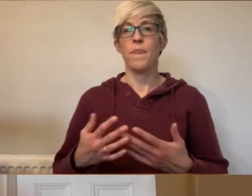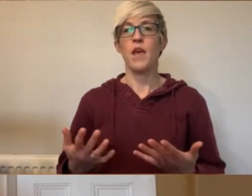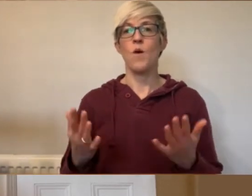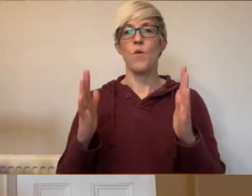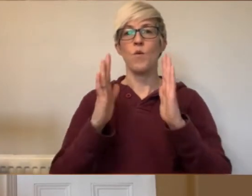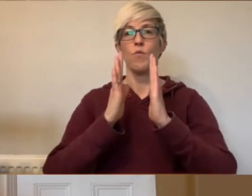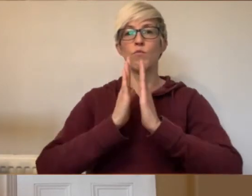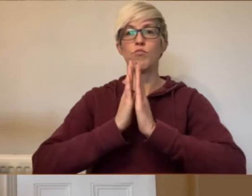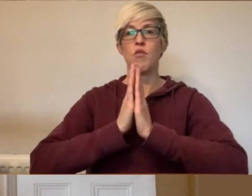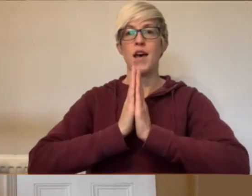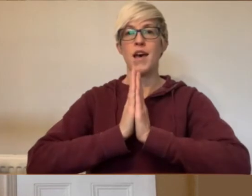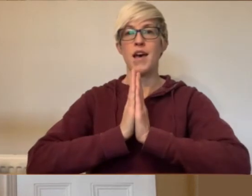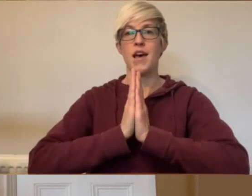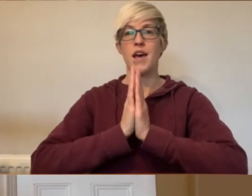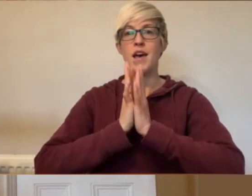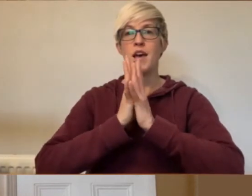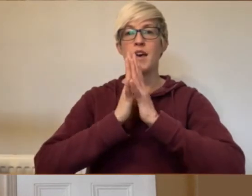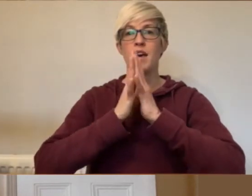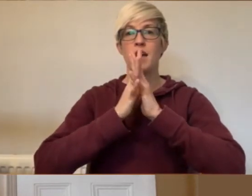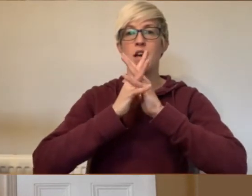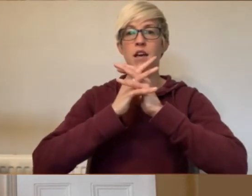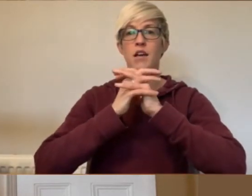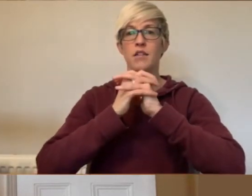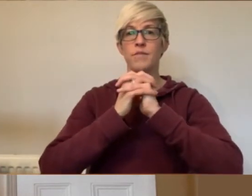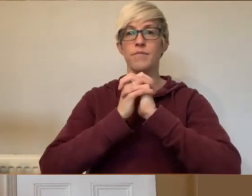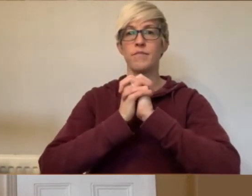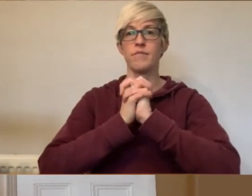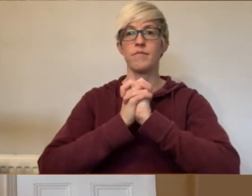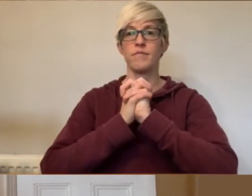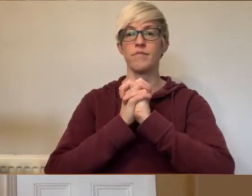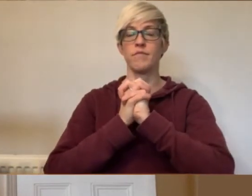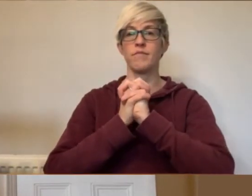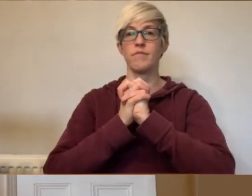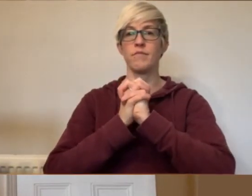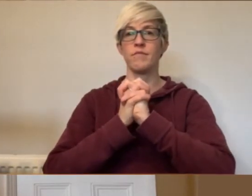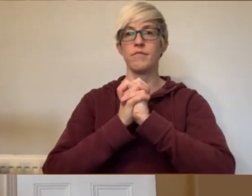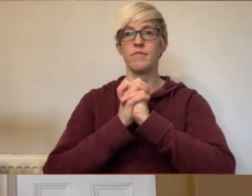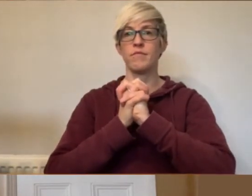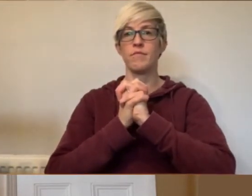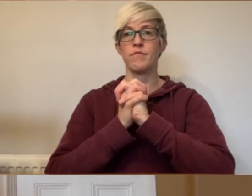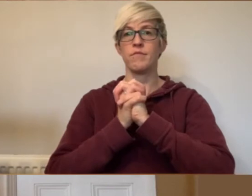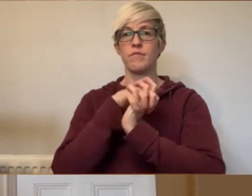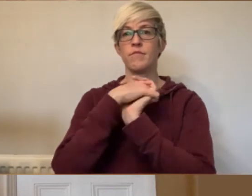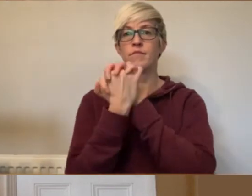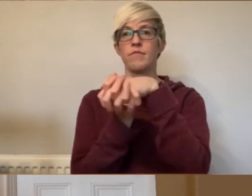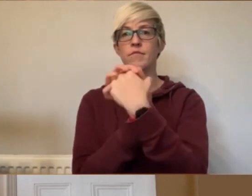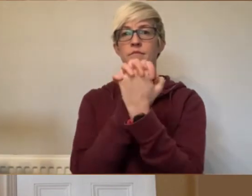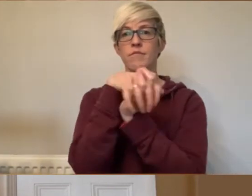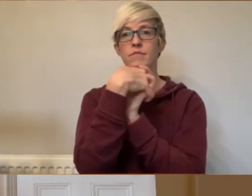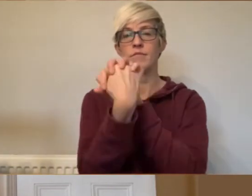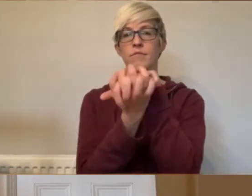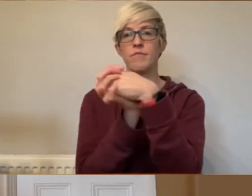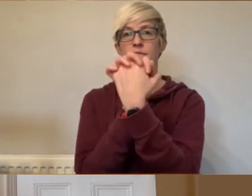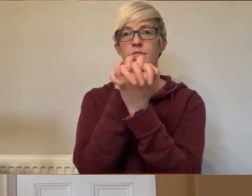Bring the hands to a prayer position in front of you and interlace the fingers as if you're holding your own hands and